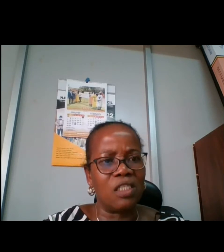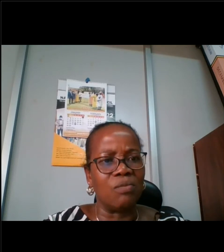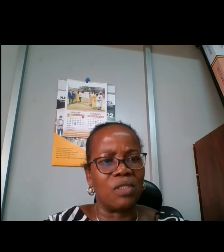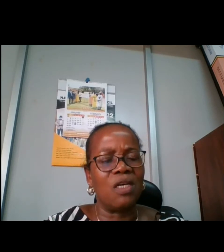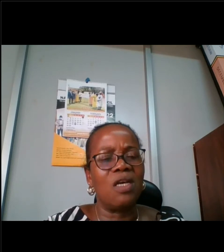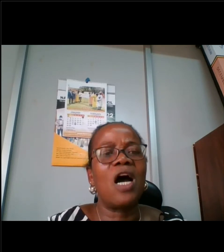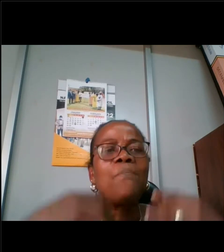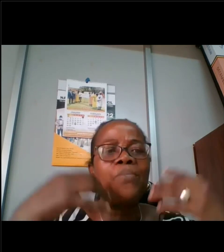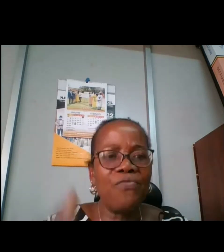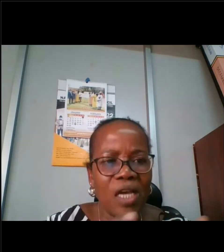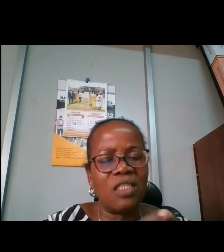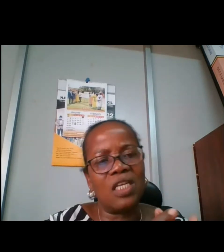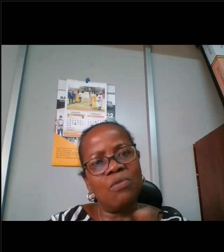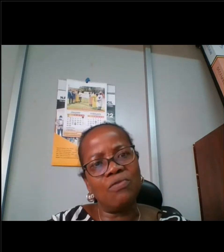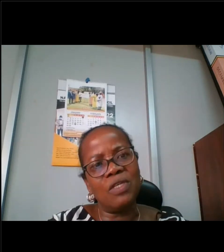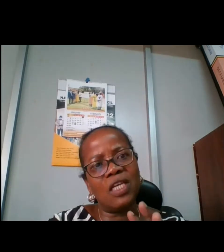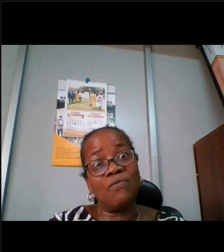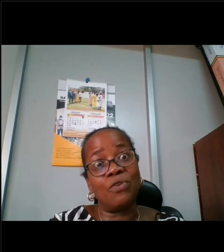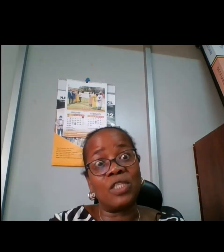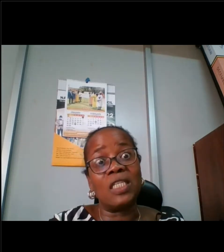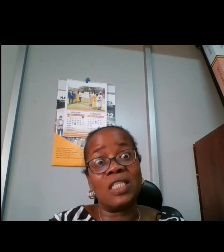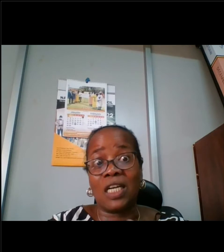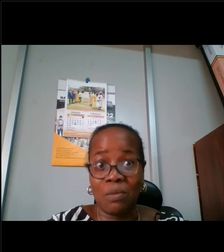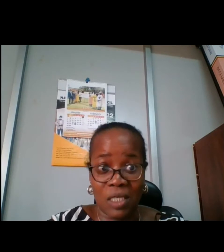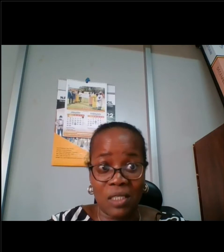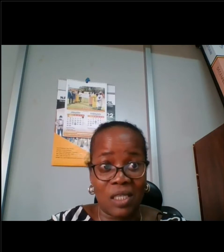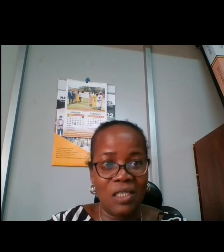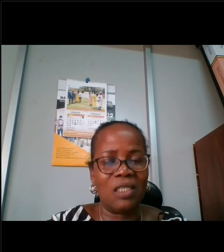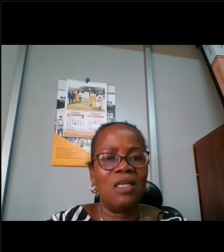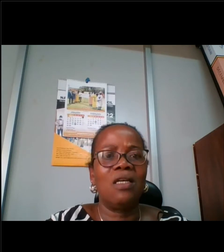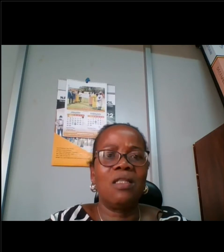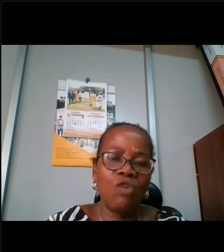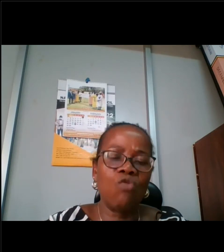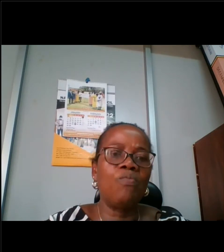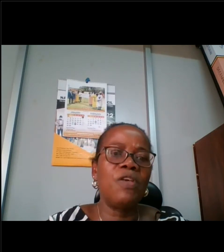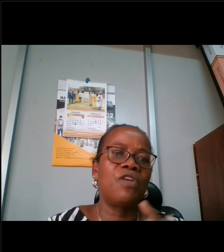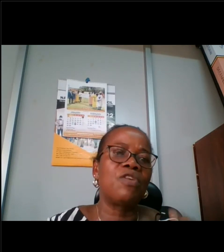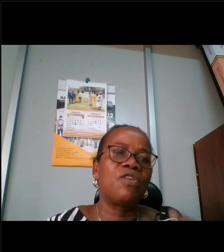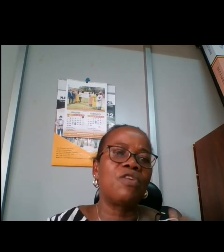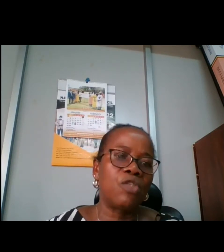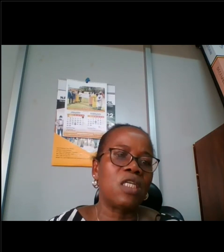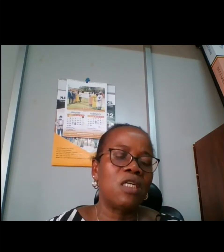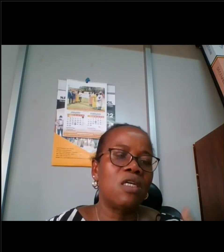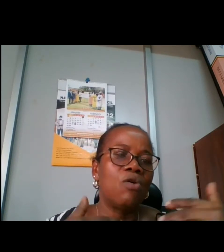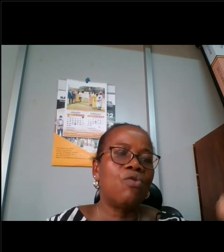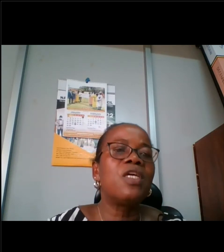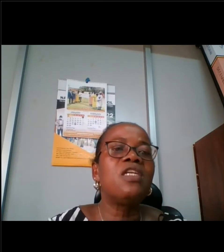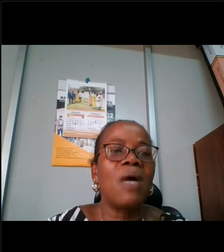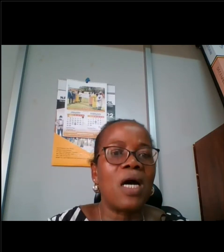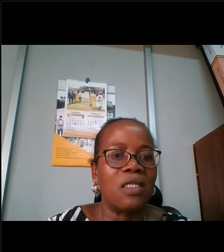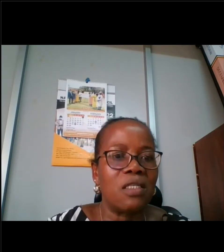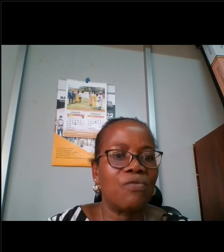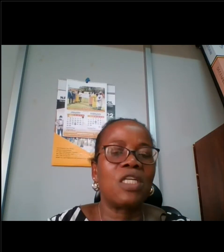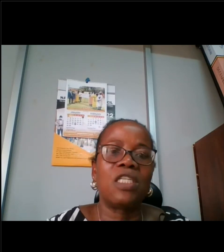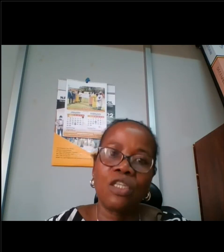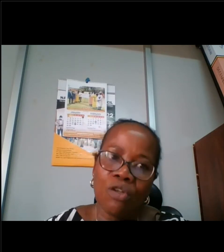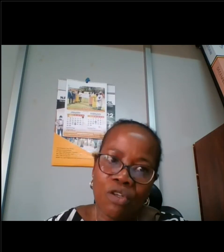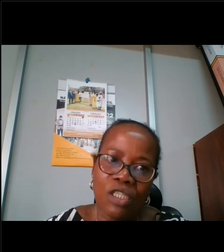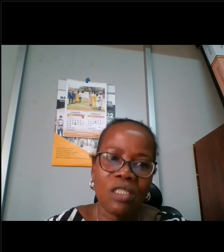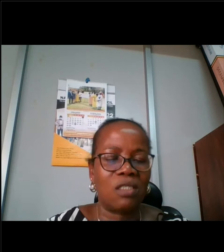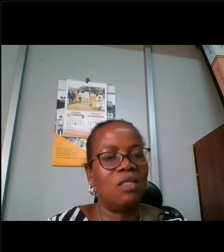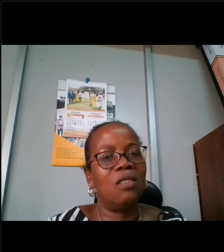our systems and prevent some of these unfortunate circumstances, then we'll be even reducing on the demand for